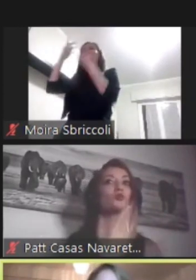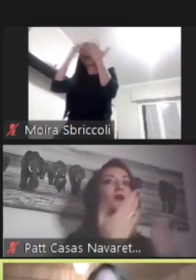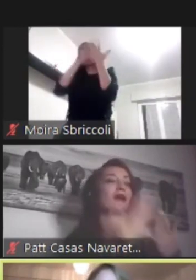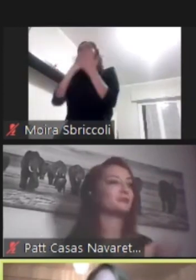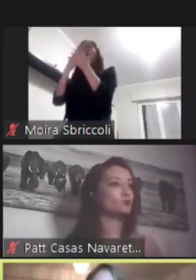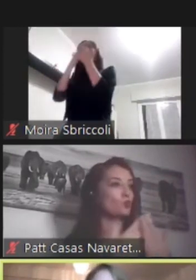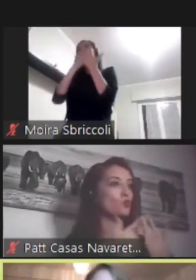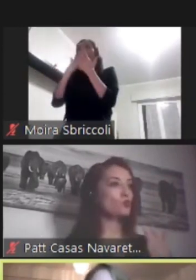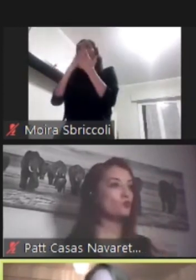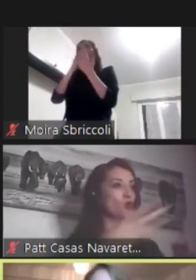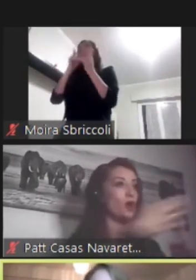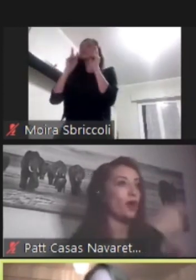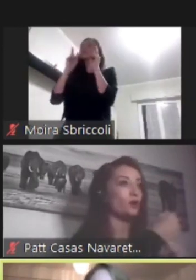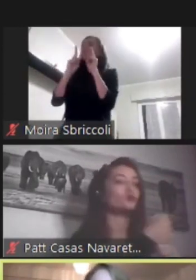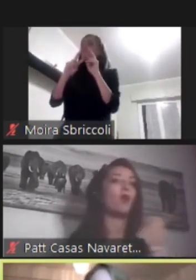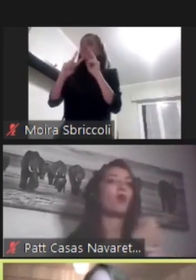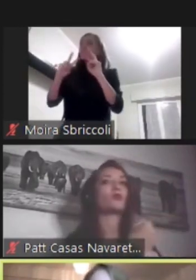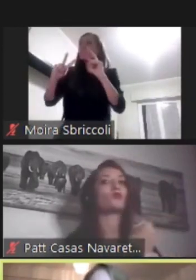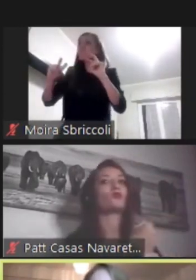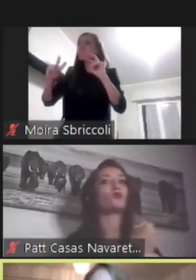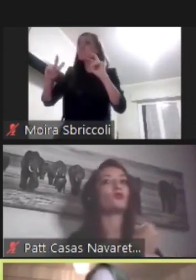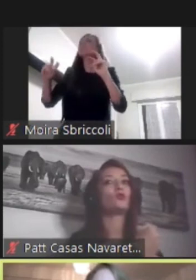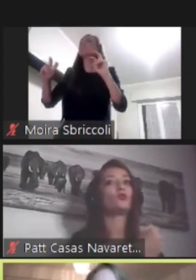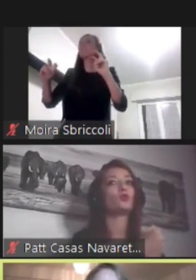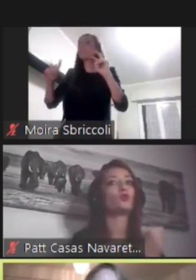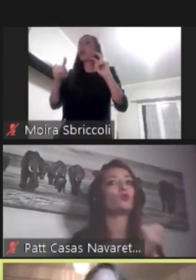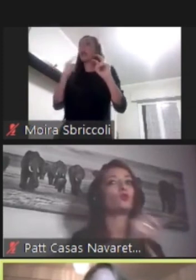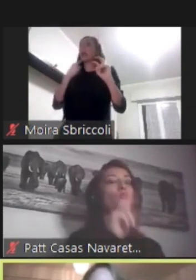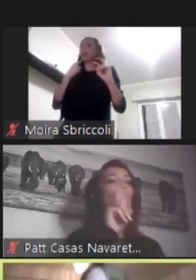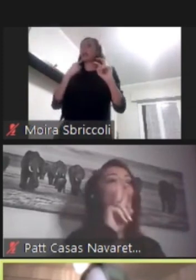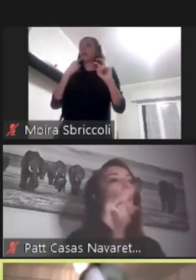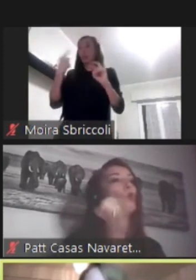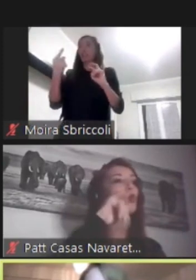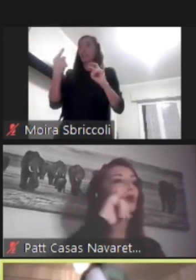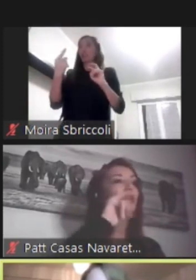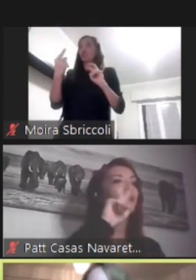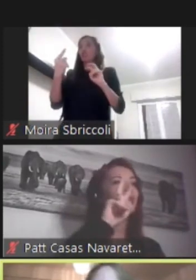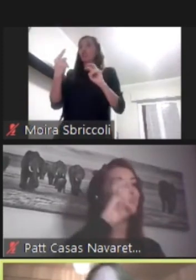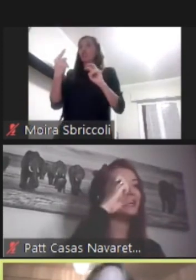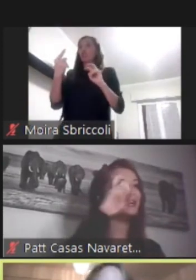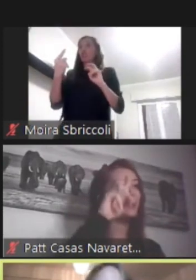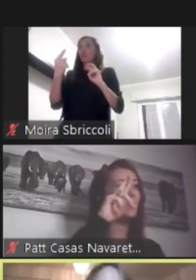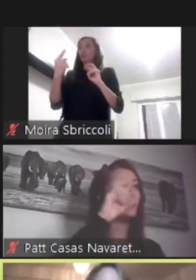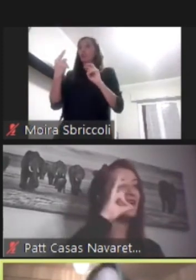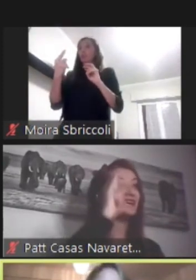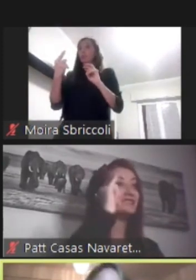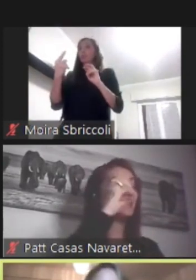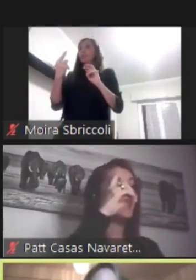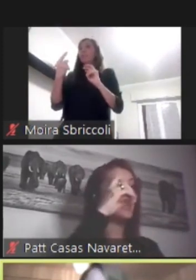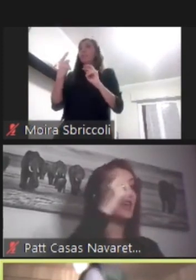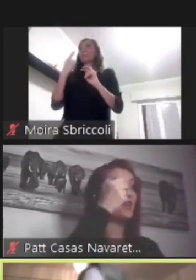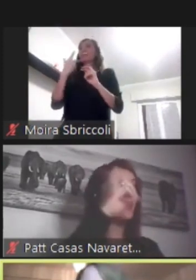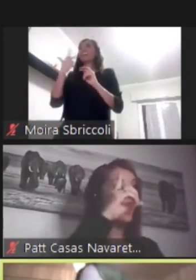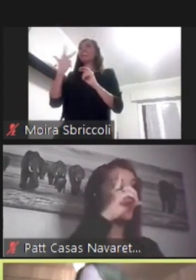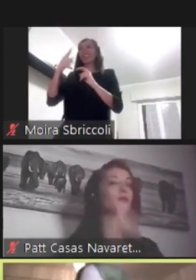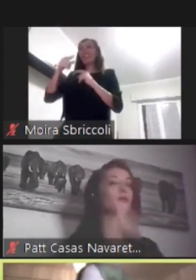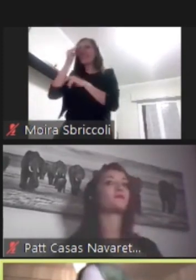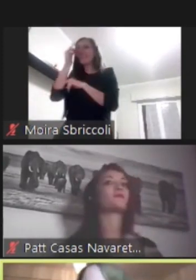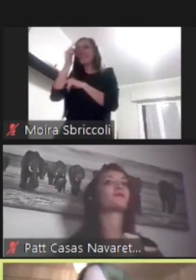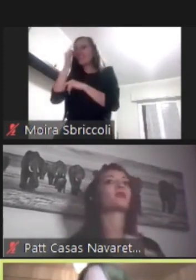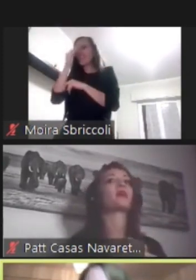red clover can decrease the amount of the type of fat in the blood called